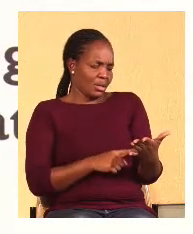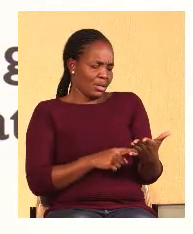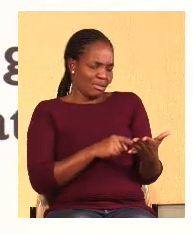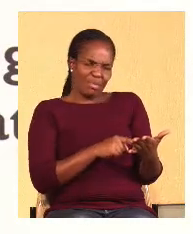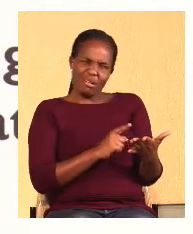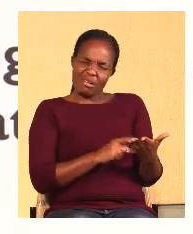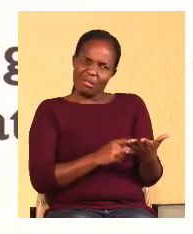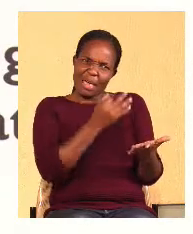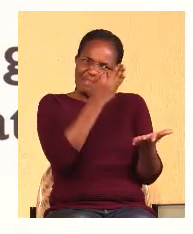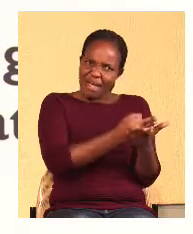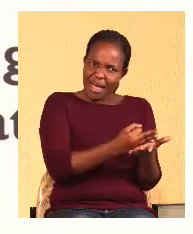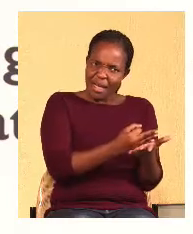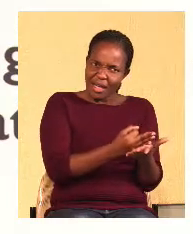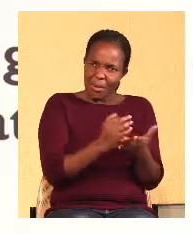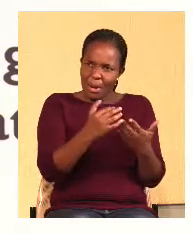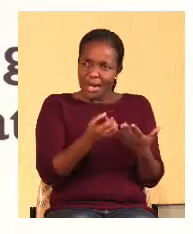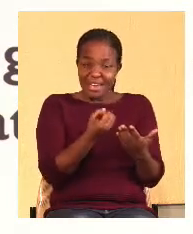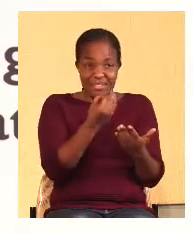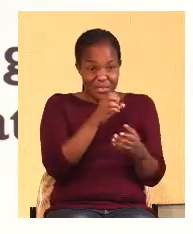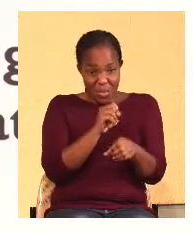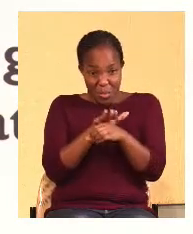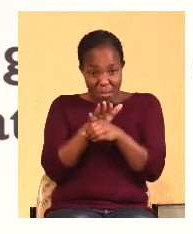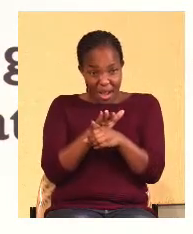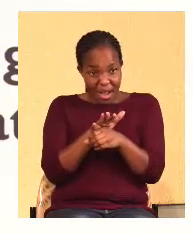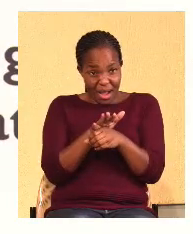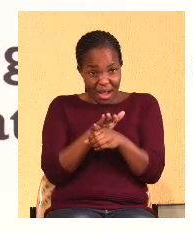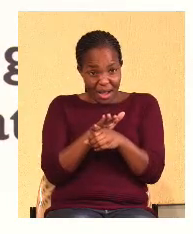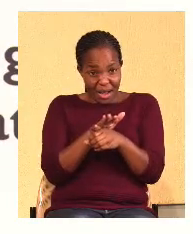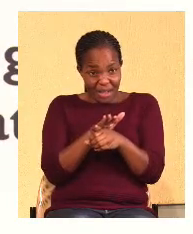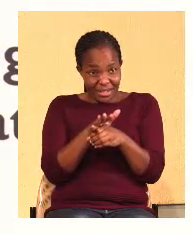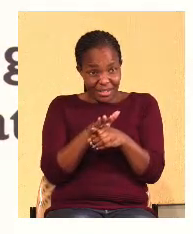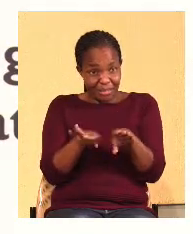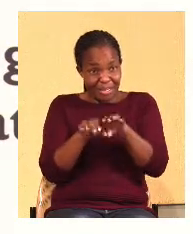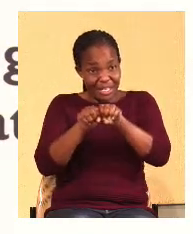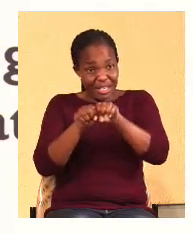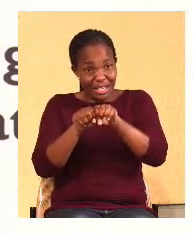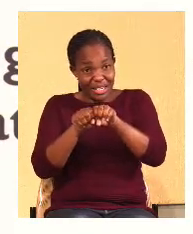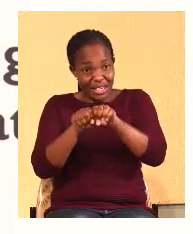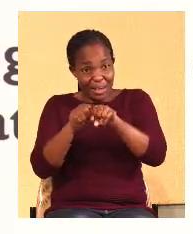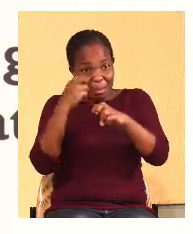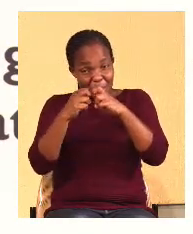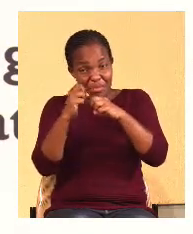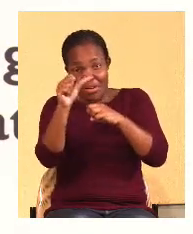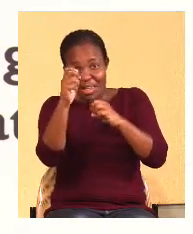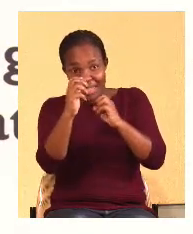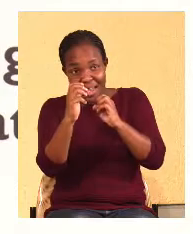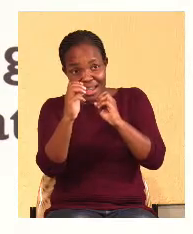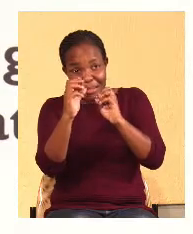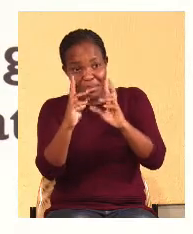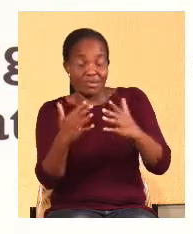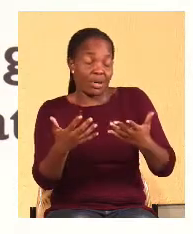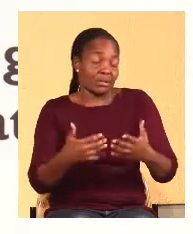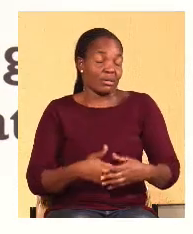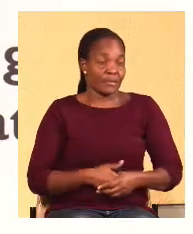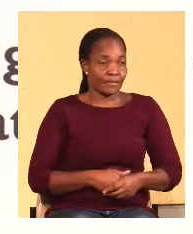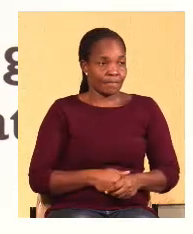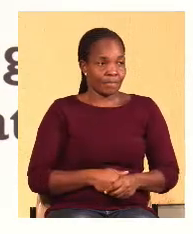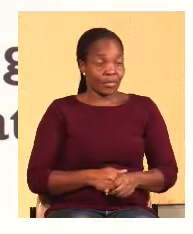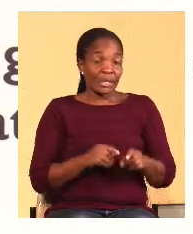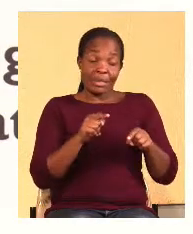some kind of harm, and is it allowed by law? We have criminalized it because I think we understood that there is a